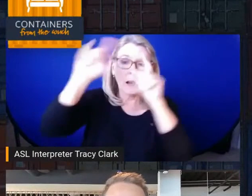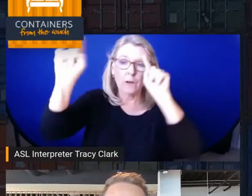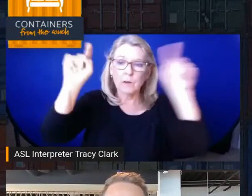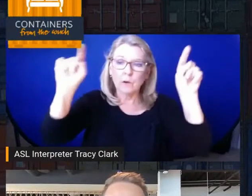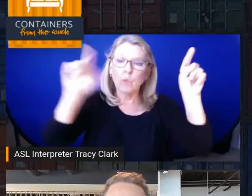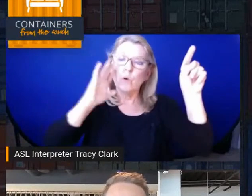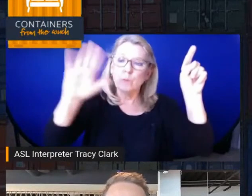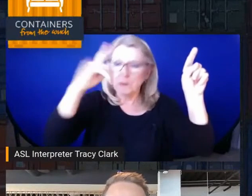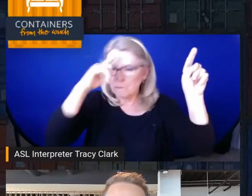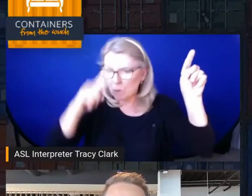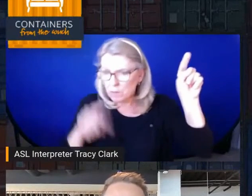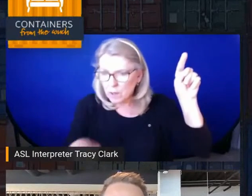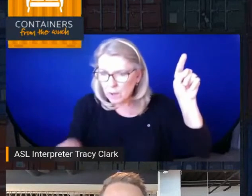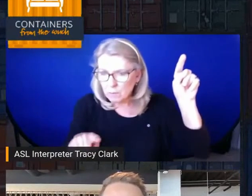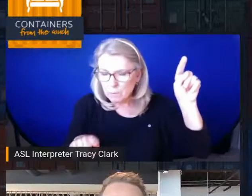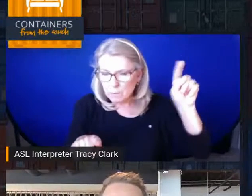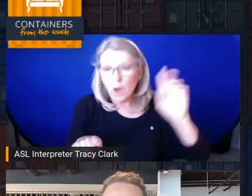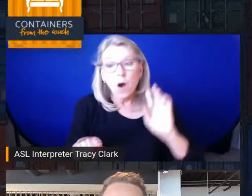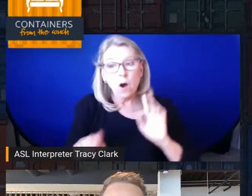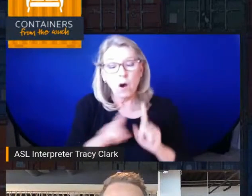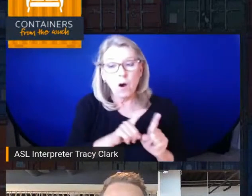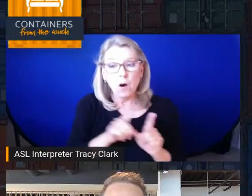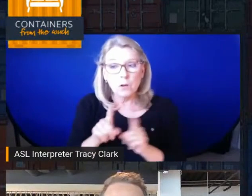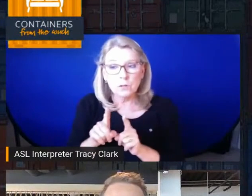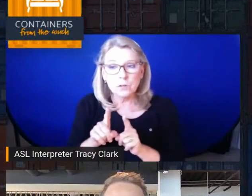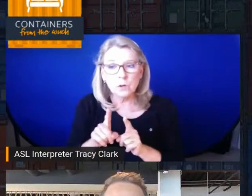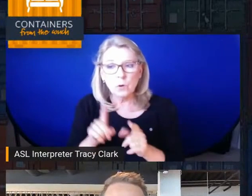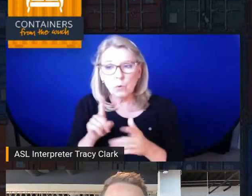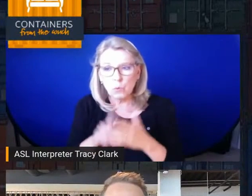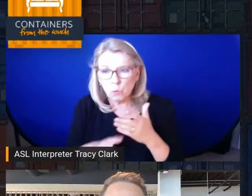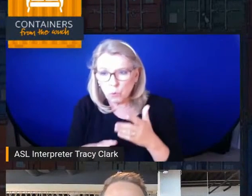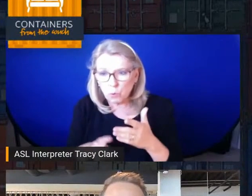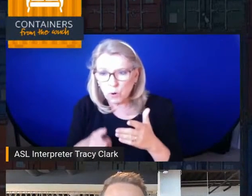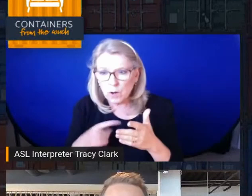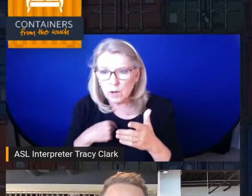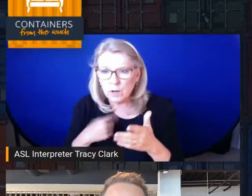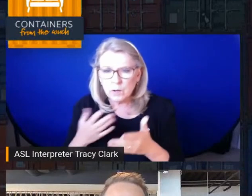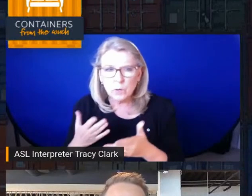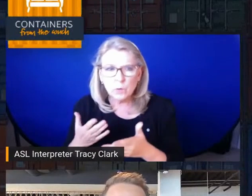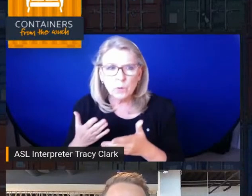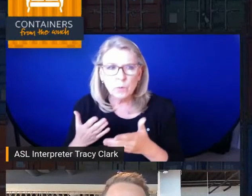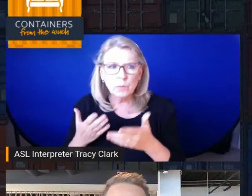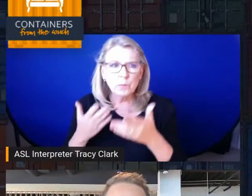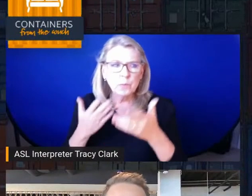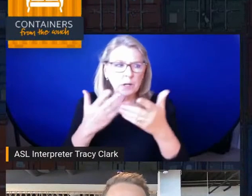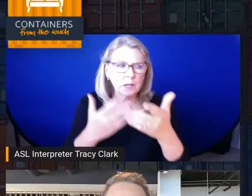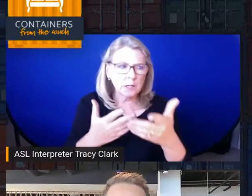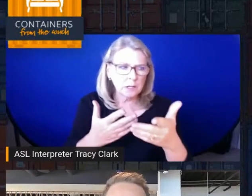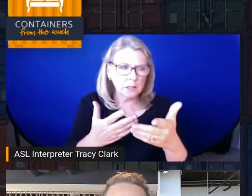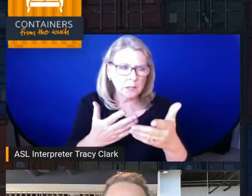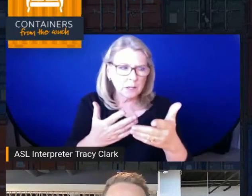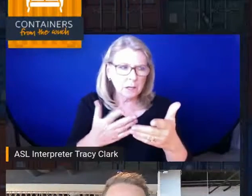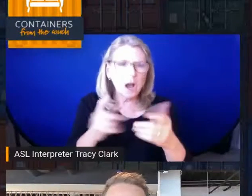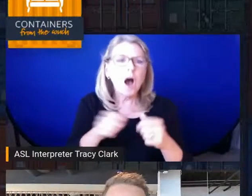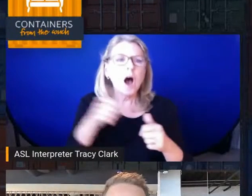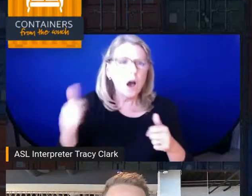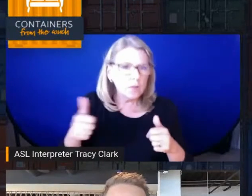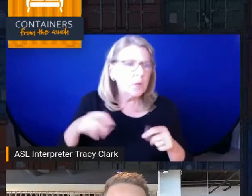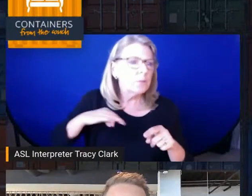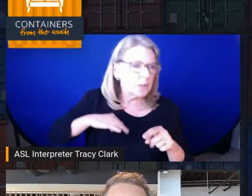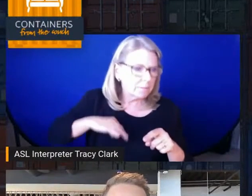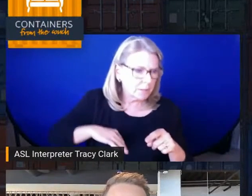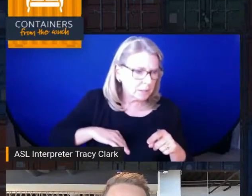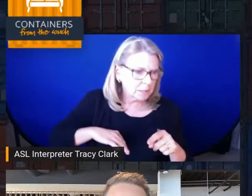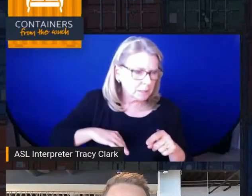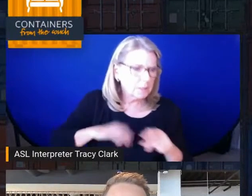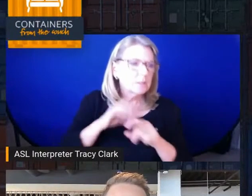but also what hybrid model generate in terms of benefits. So, and as you said, there